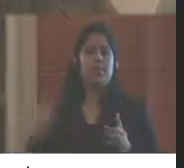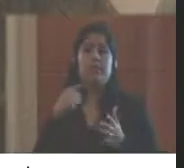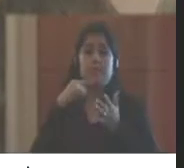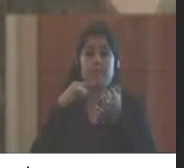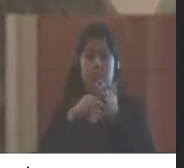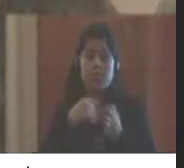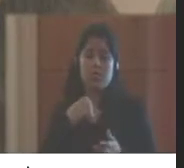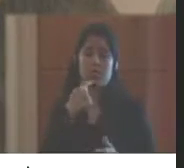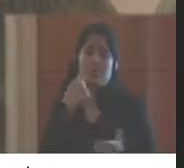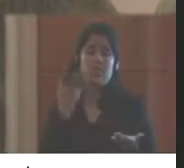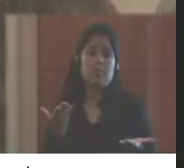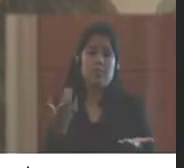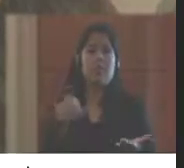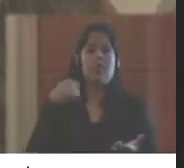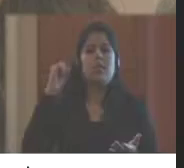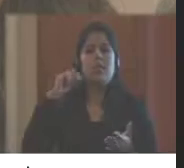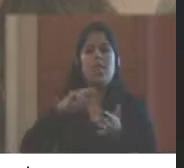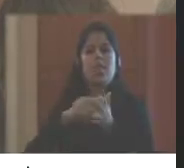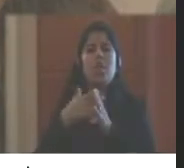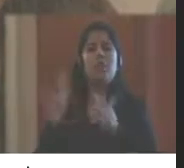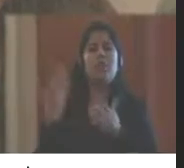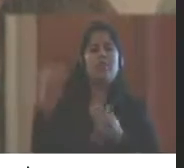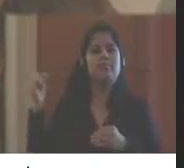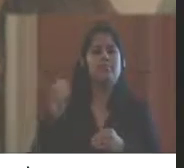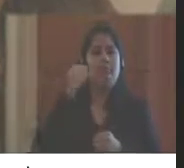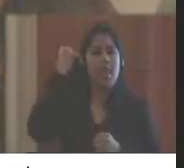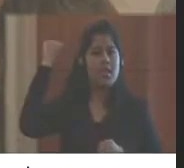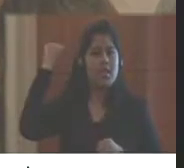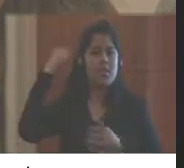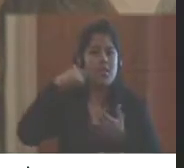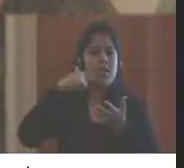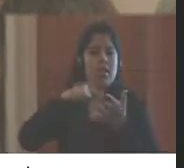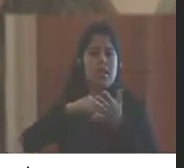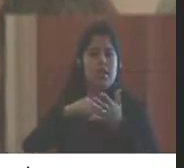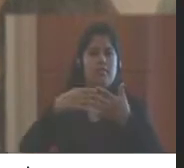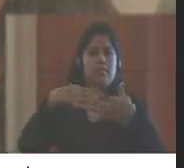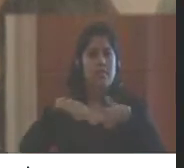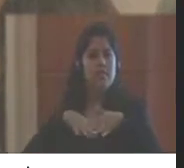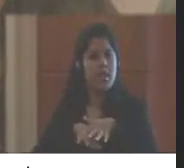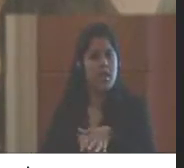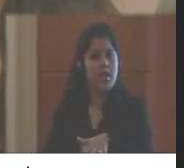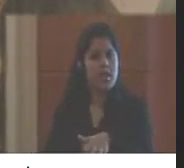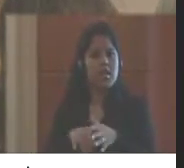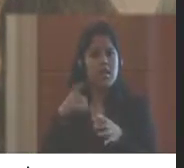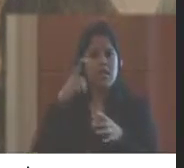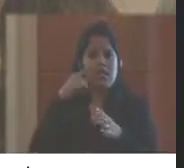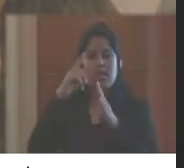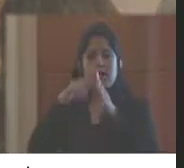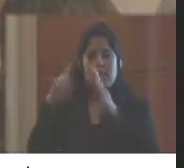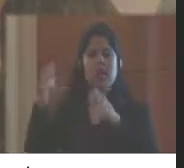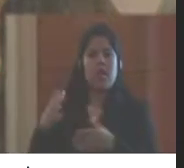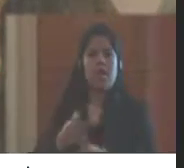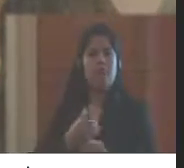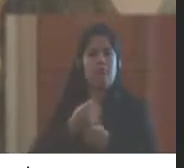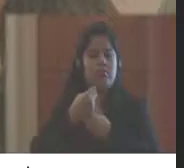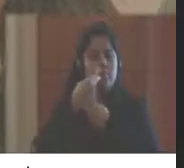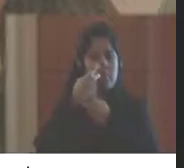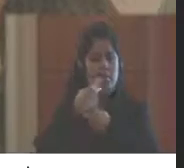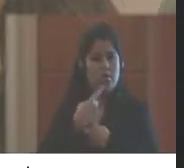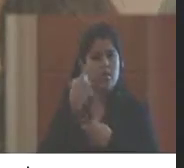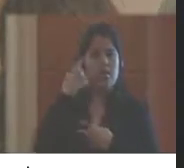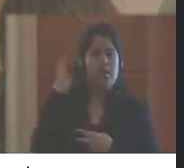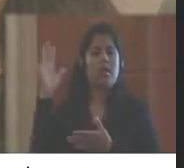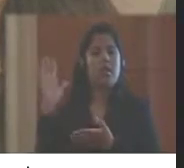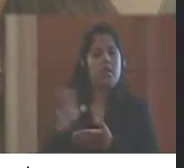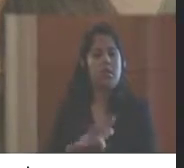in school self-protection measures, emergency measures. Just like you were mentioning, many children and teachers